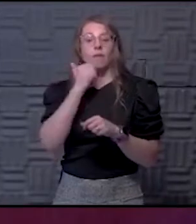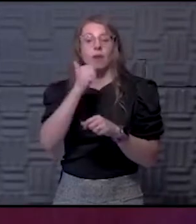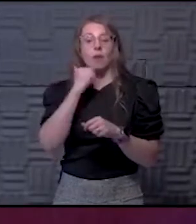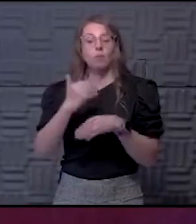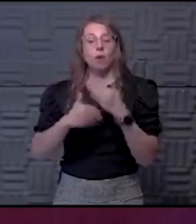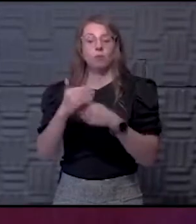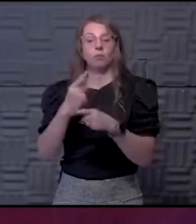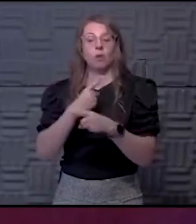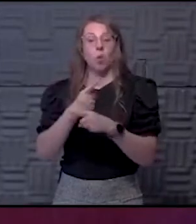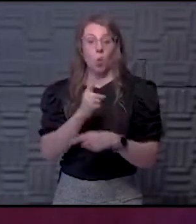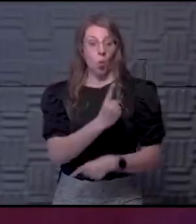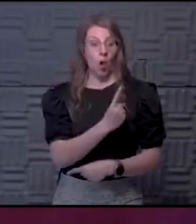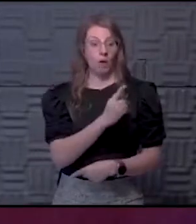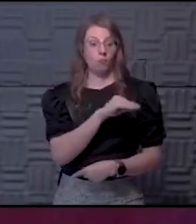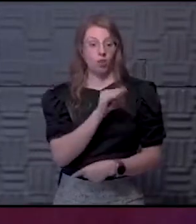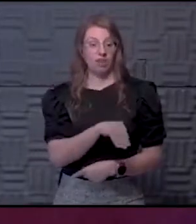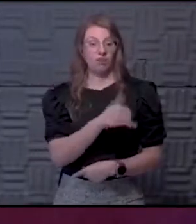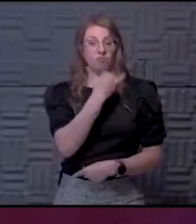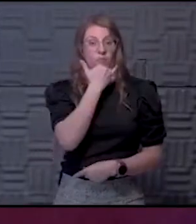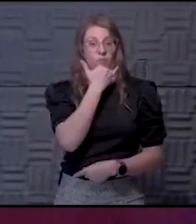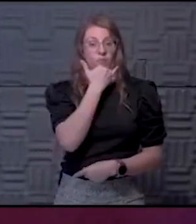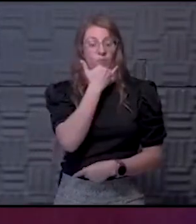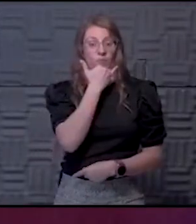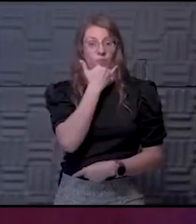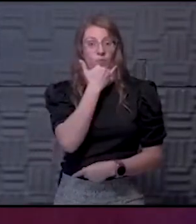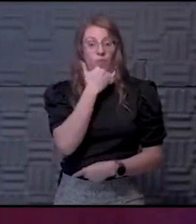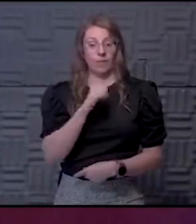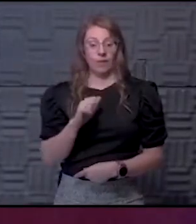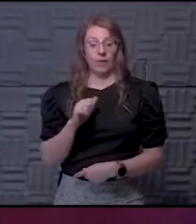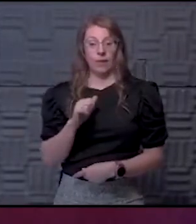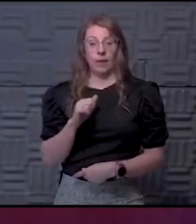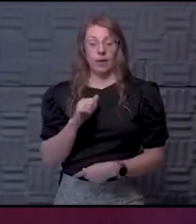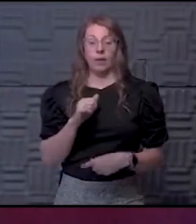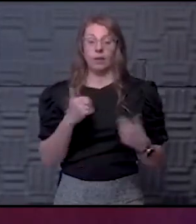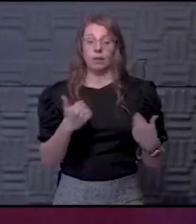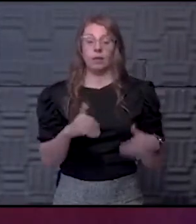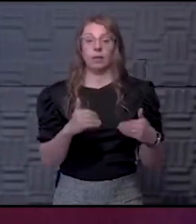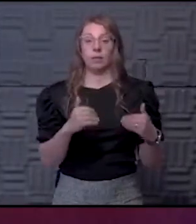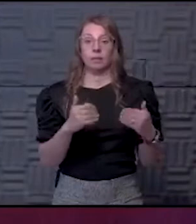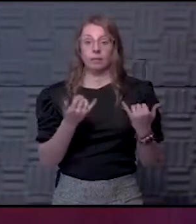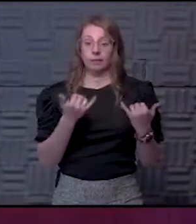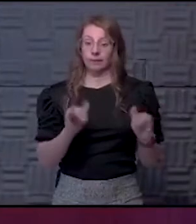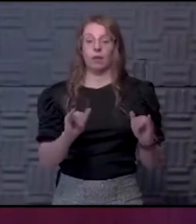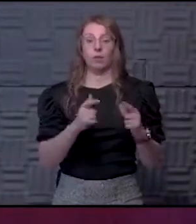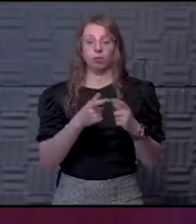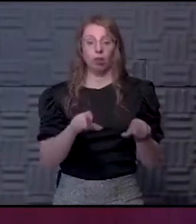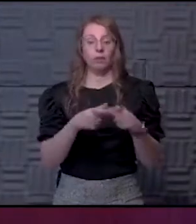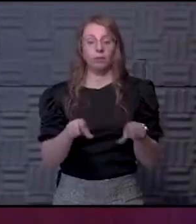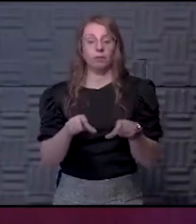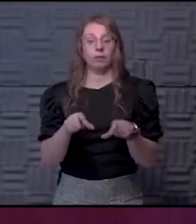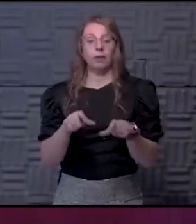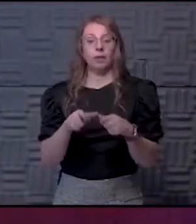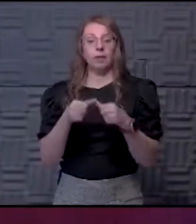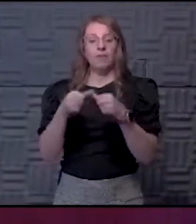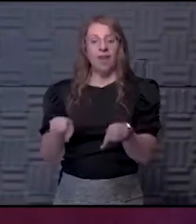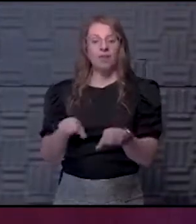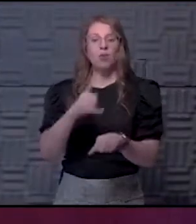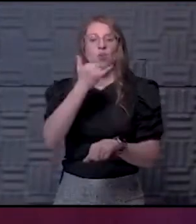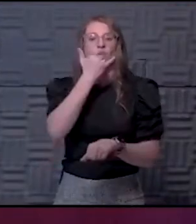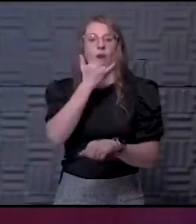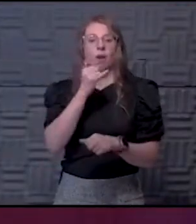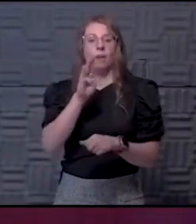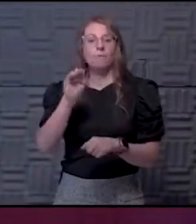only 1% was incorrect, tens of thousands of checks would be deposited in the wrong bank account every